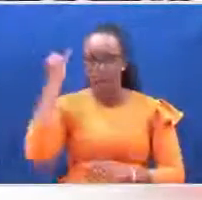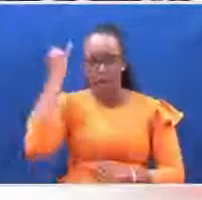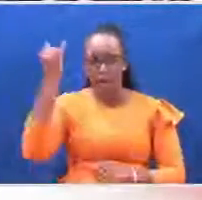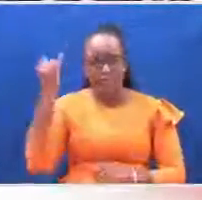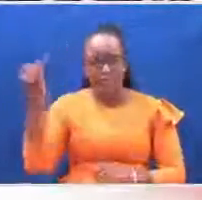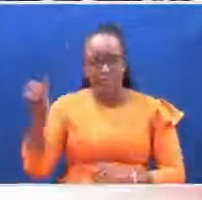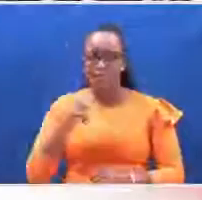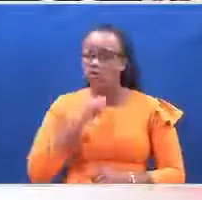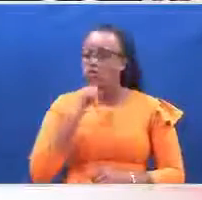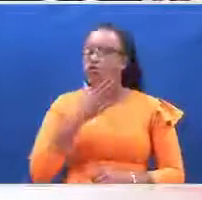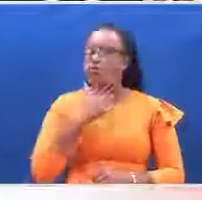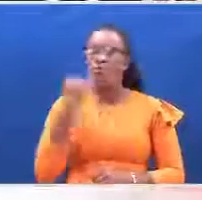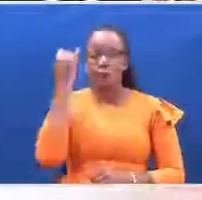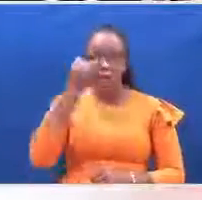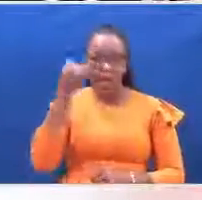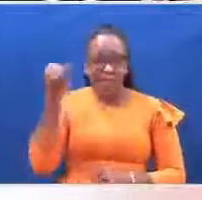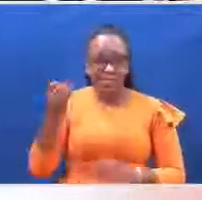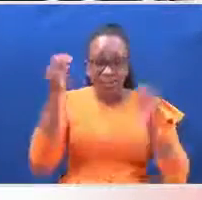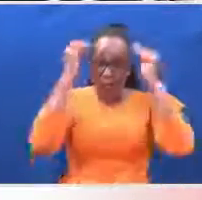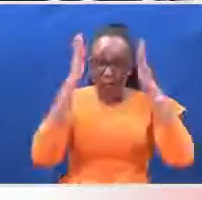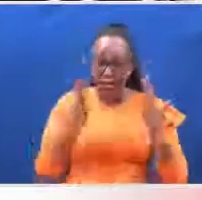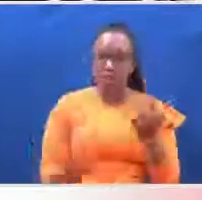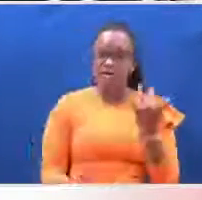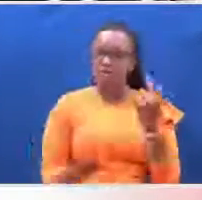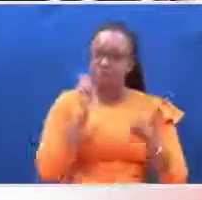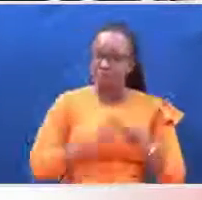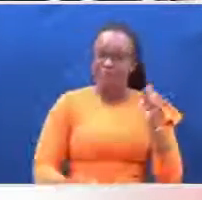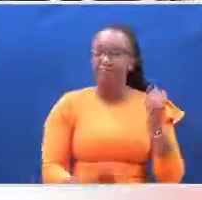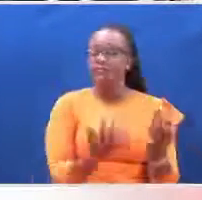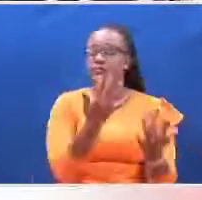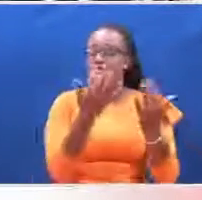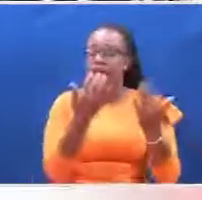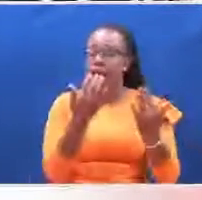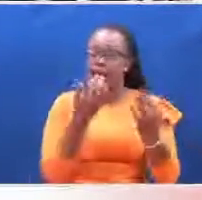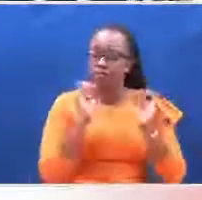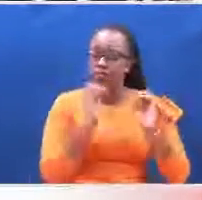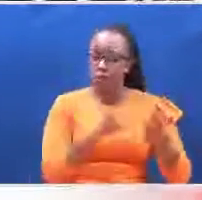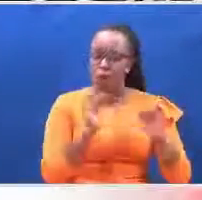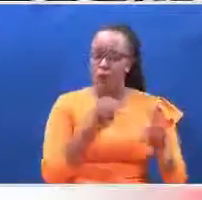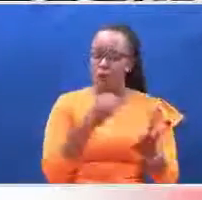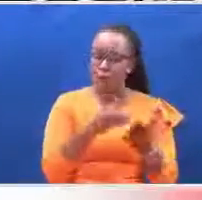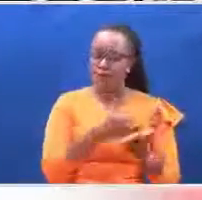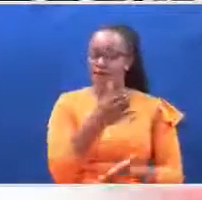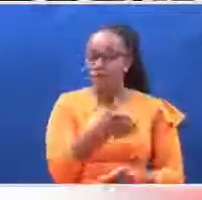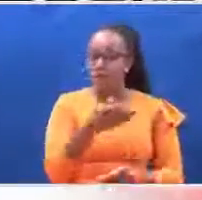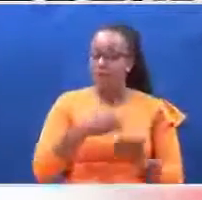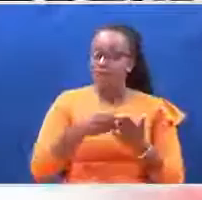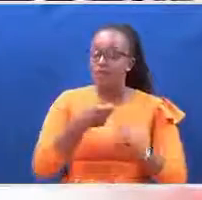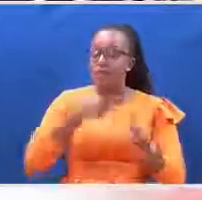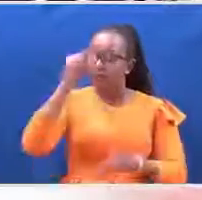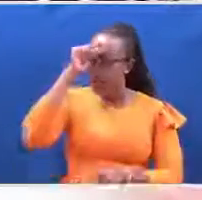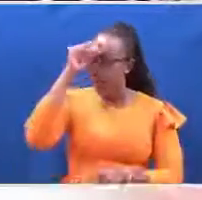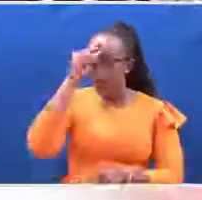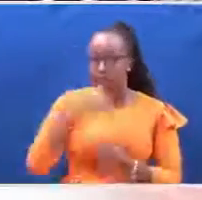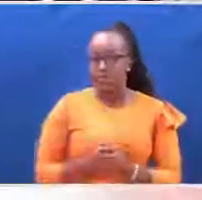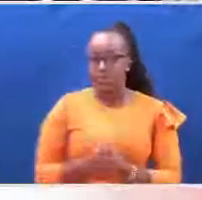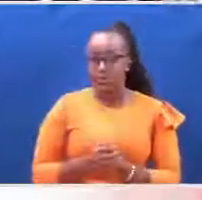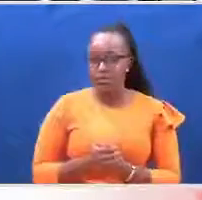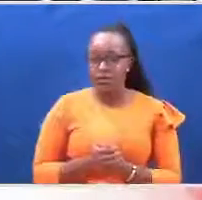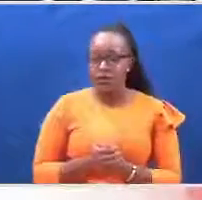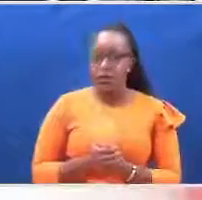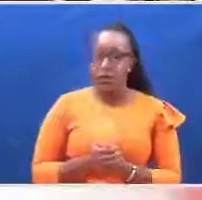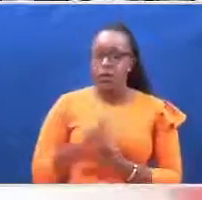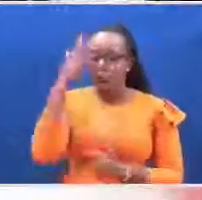want to imagine that students will burn it. I've put money there. It's the money that is from the government. Why would